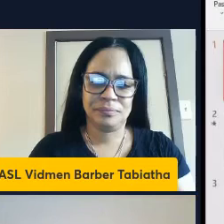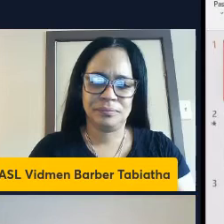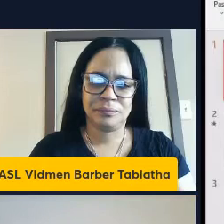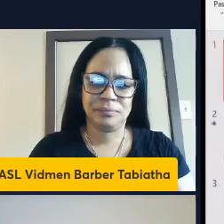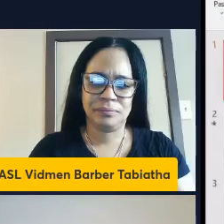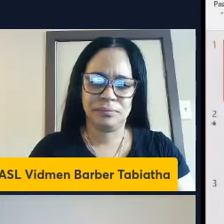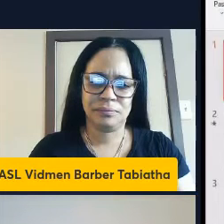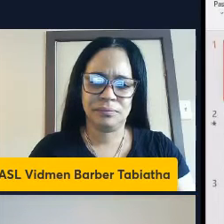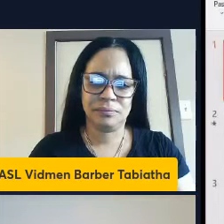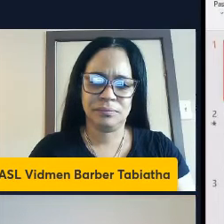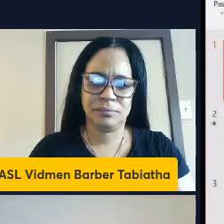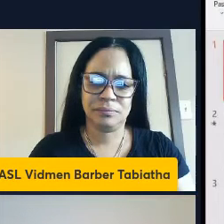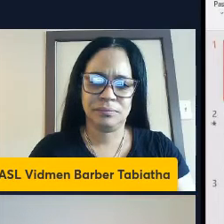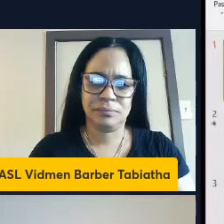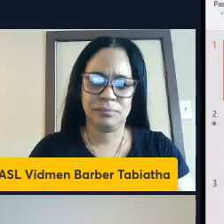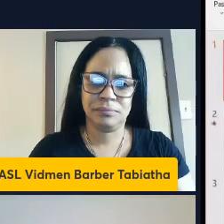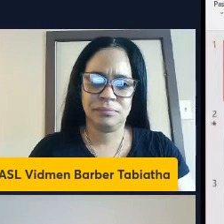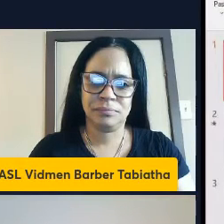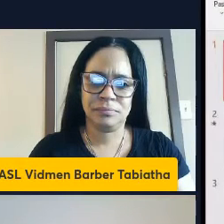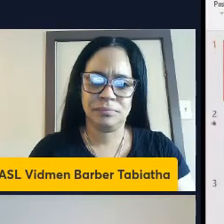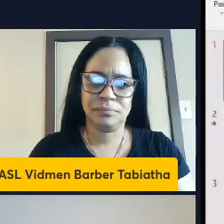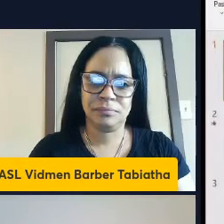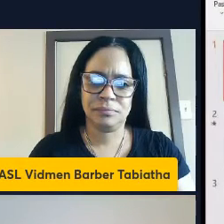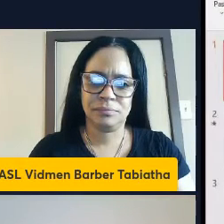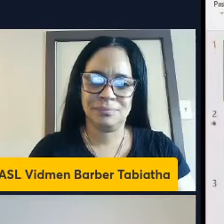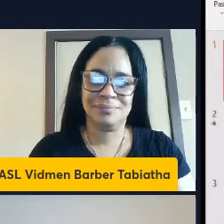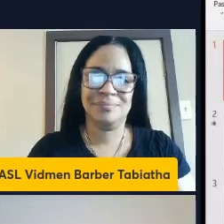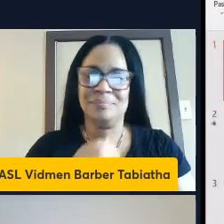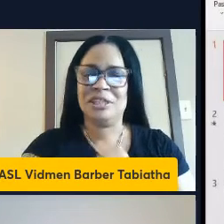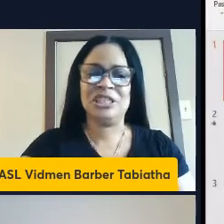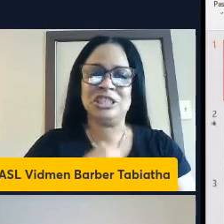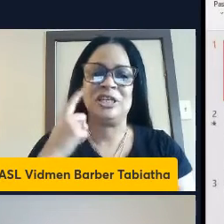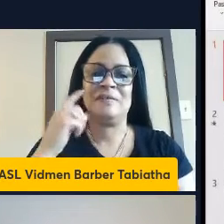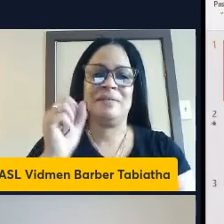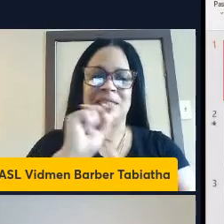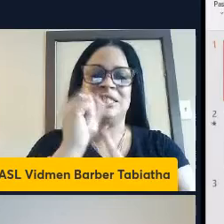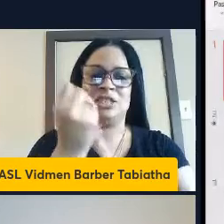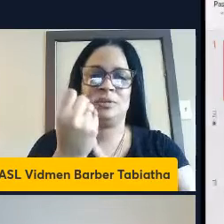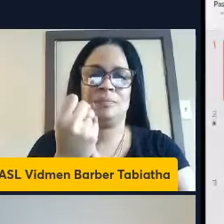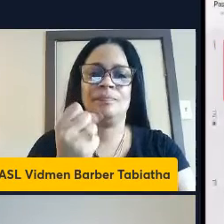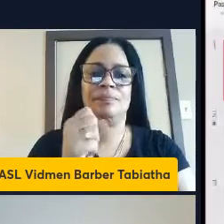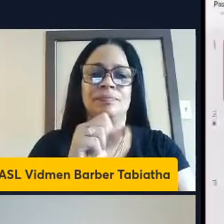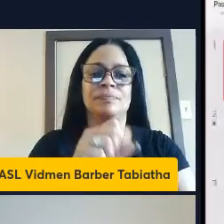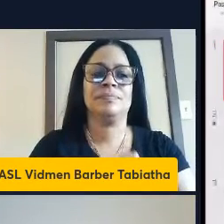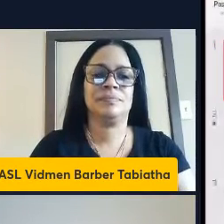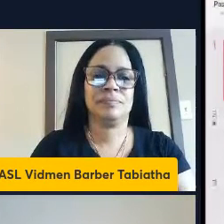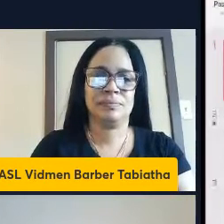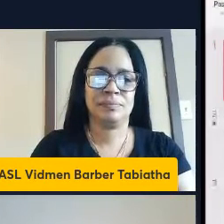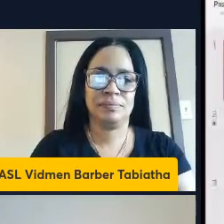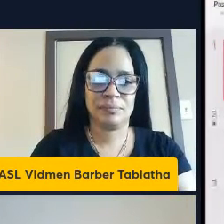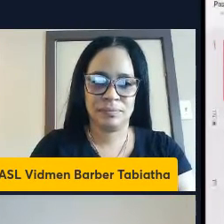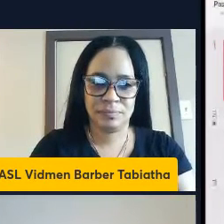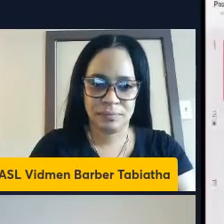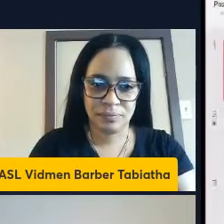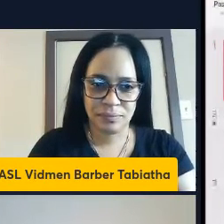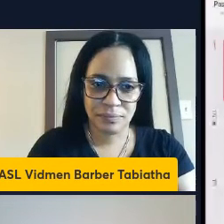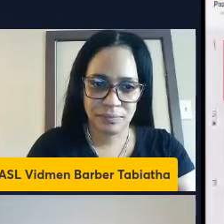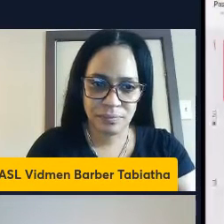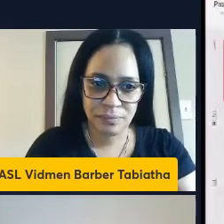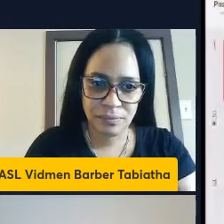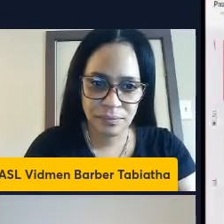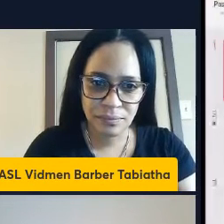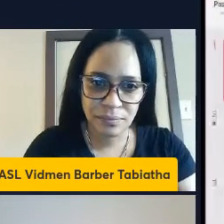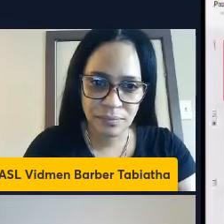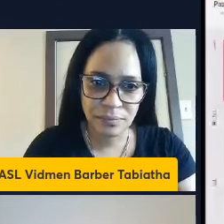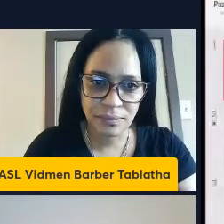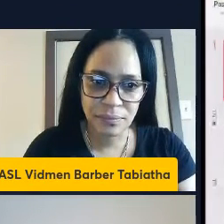So, as I stated, sorry about the issue. My name is John Tejibo from the Department of Alchemistia and Immunology.